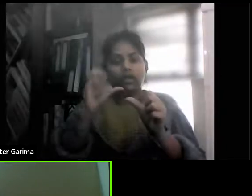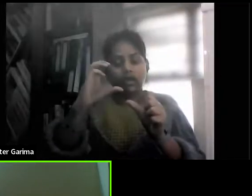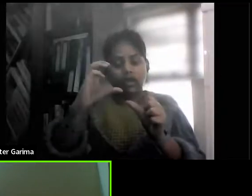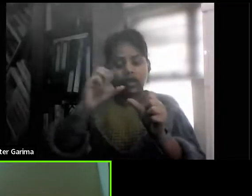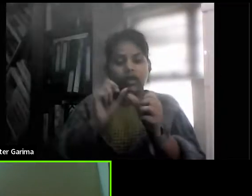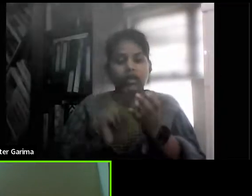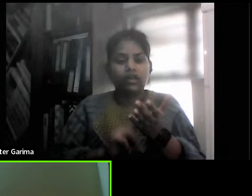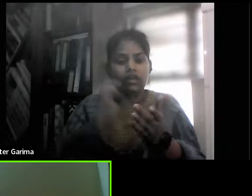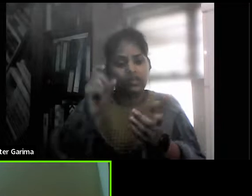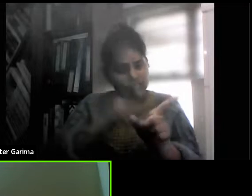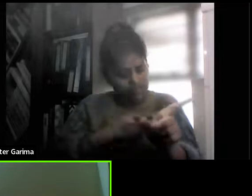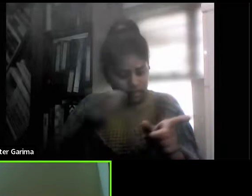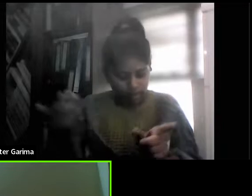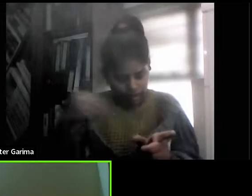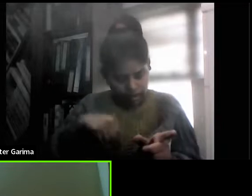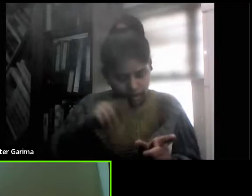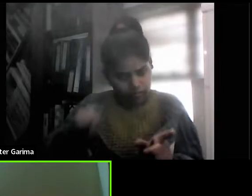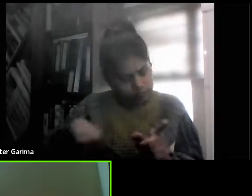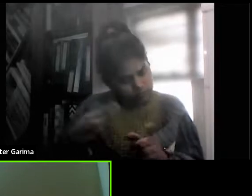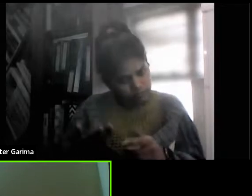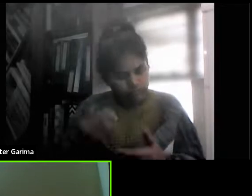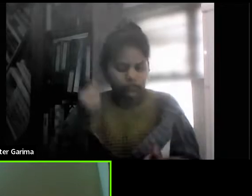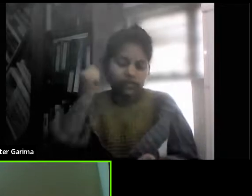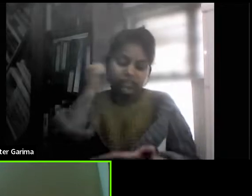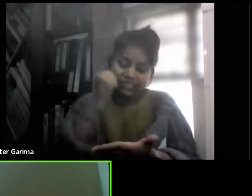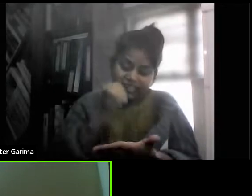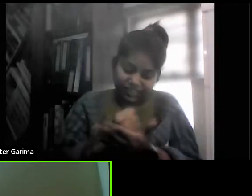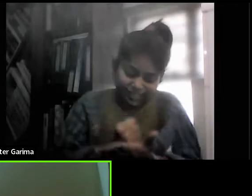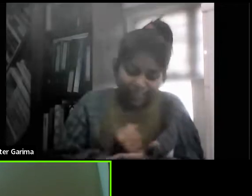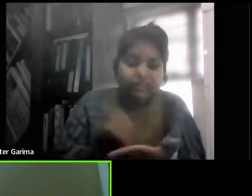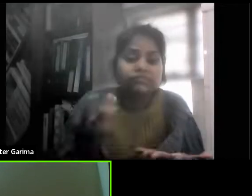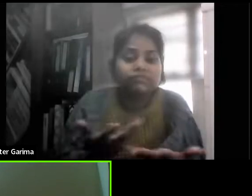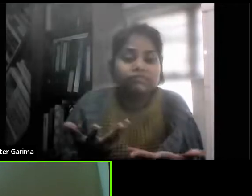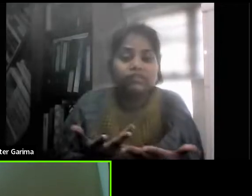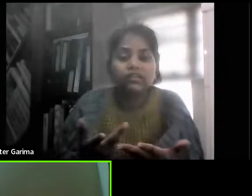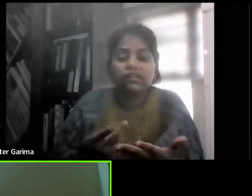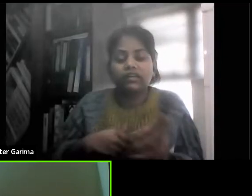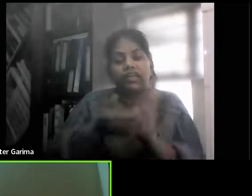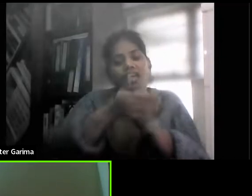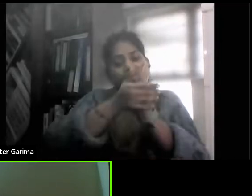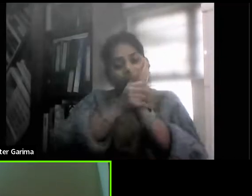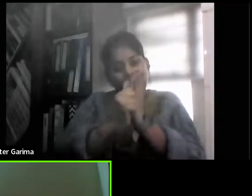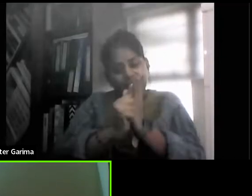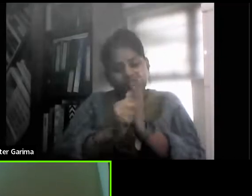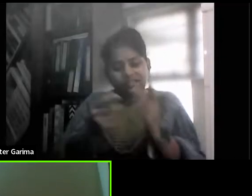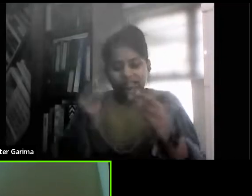conduct separate teacher eligibility test for the blind people, for